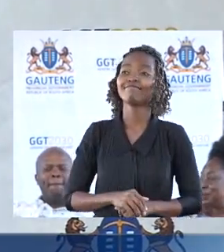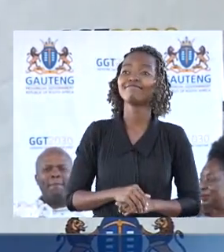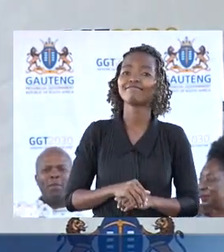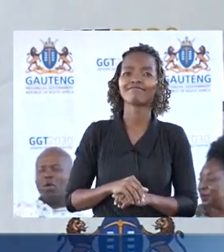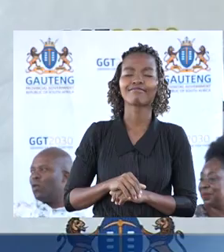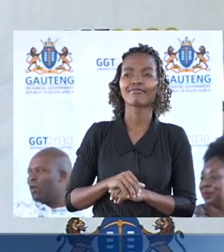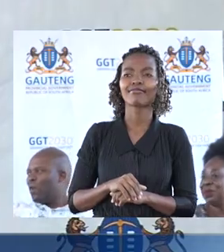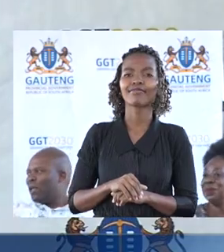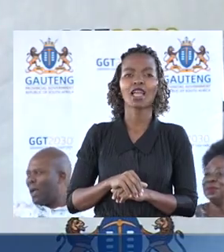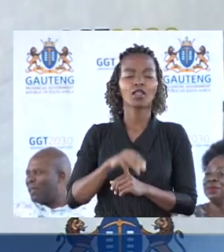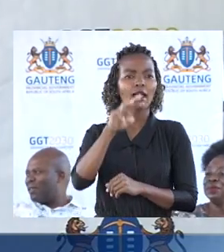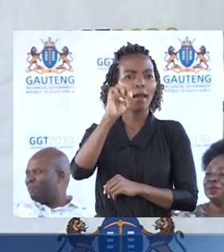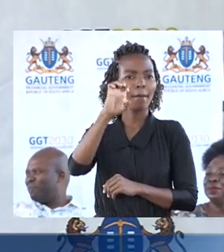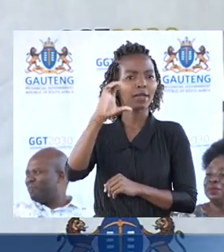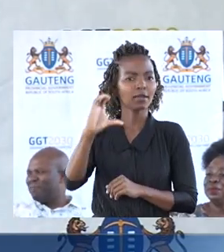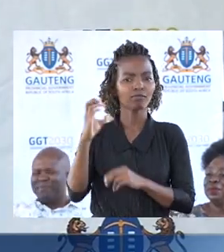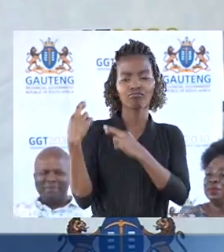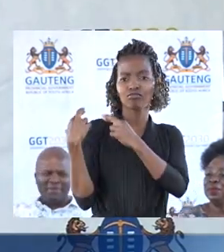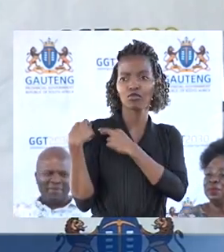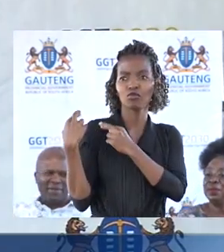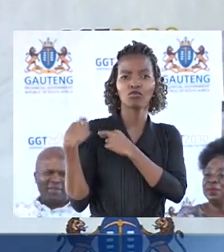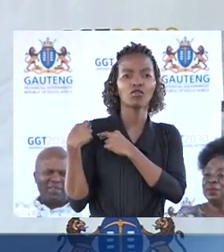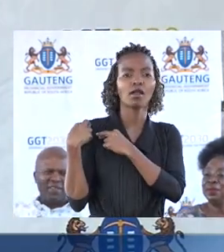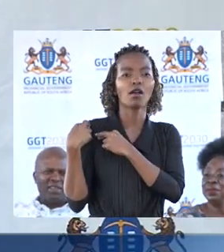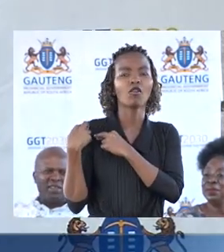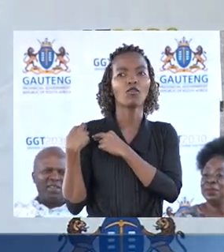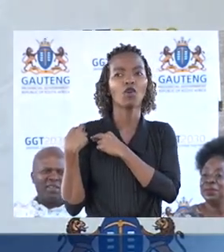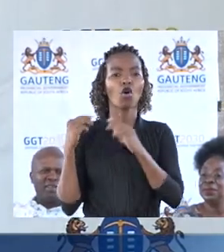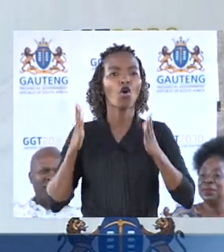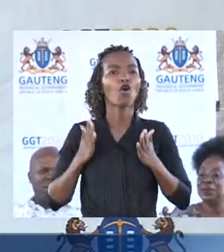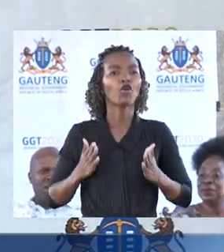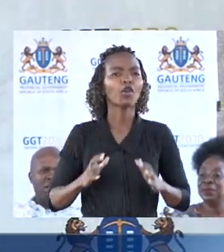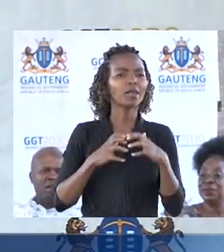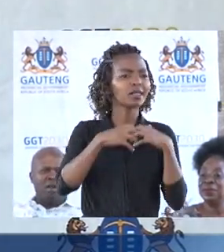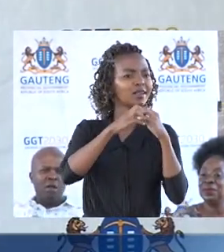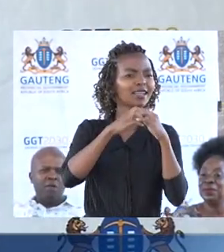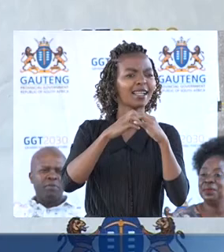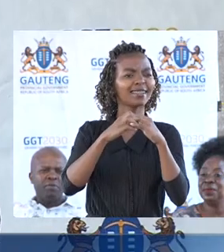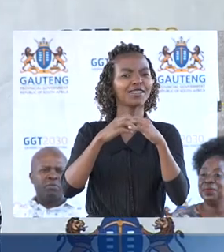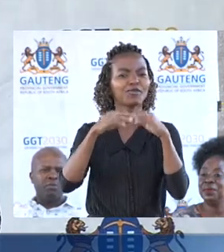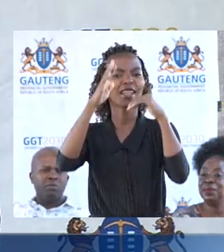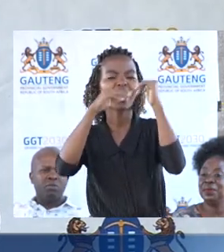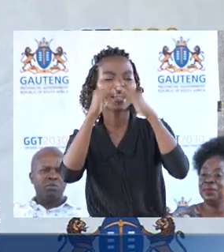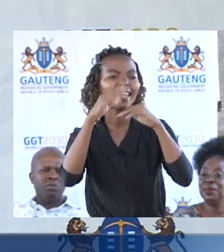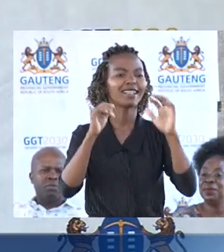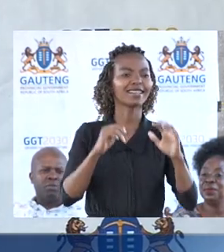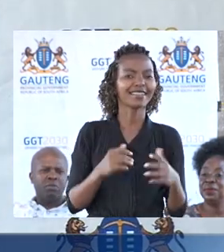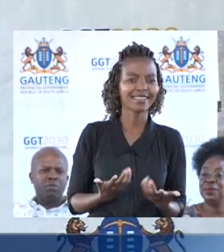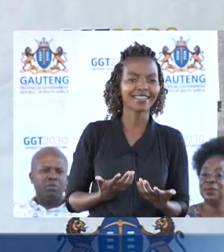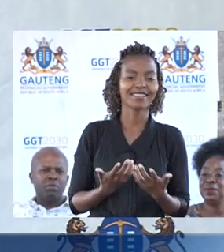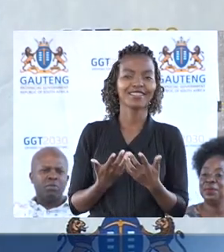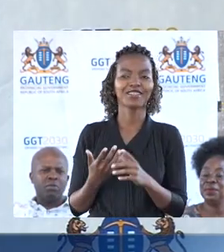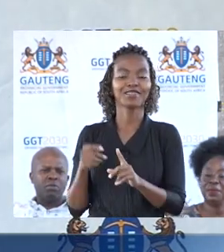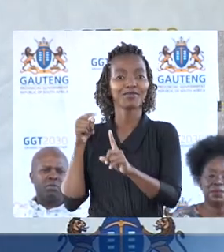The MEC responsible for human settlement and infrastructure development, Ntate